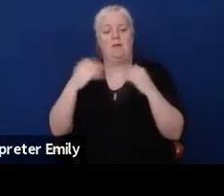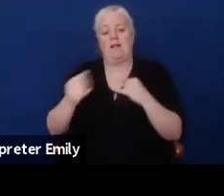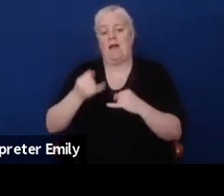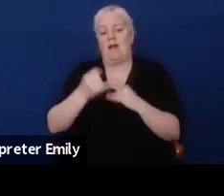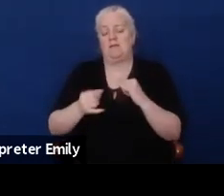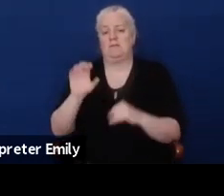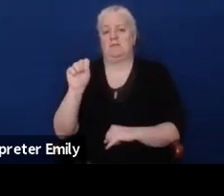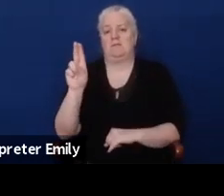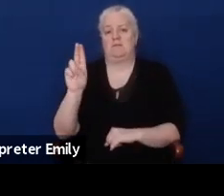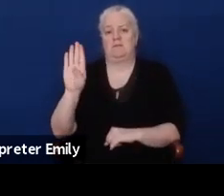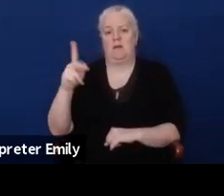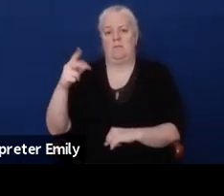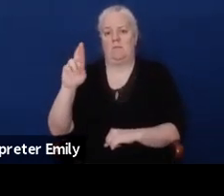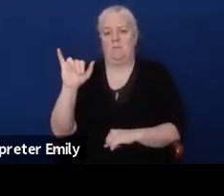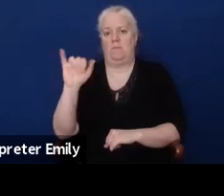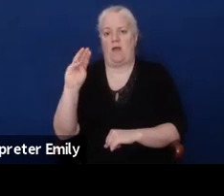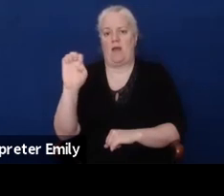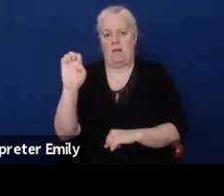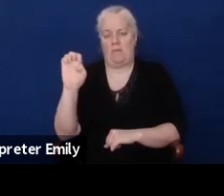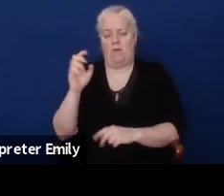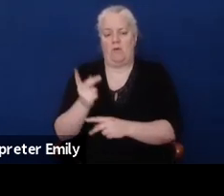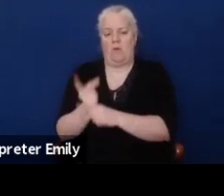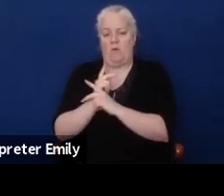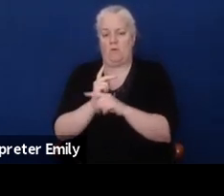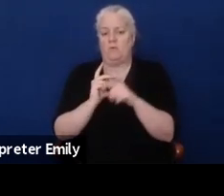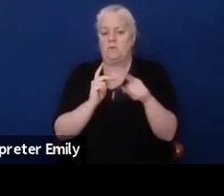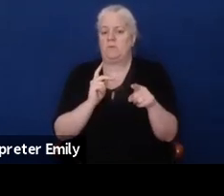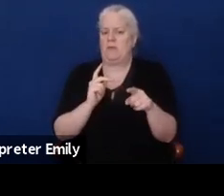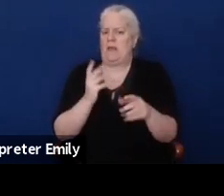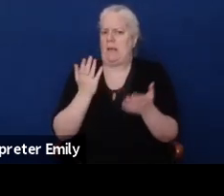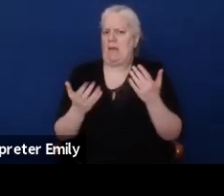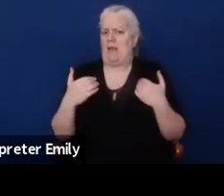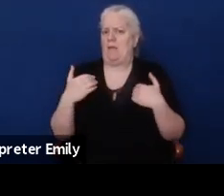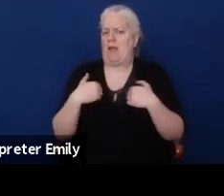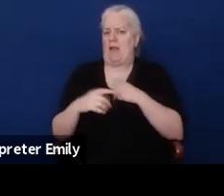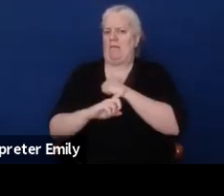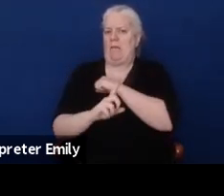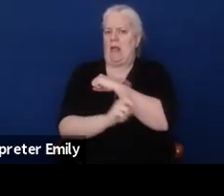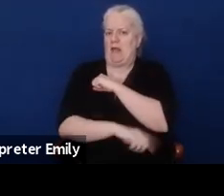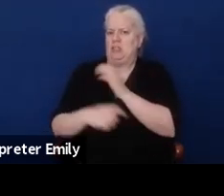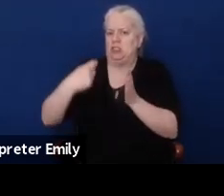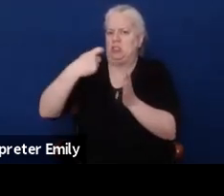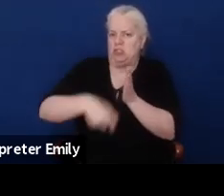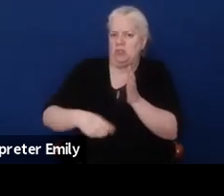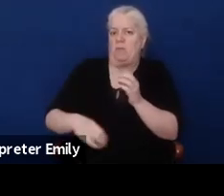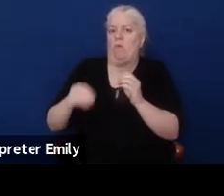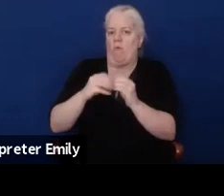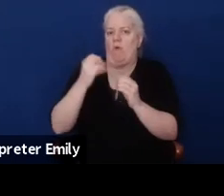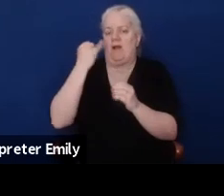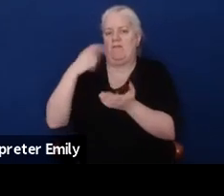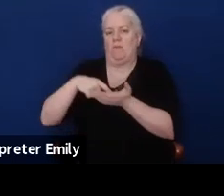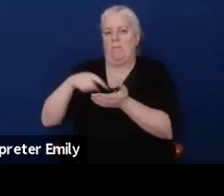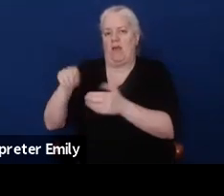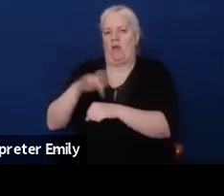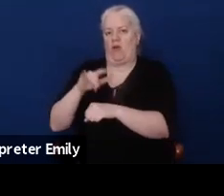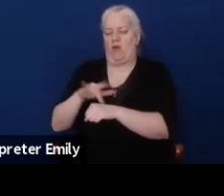but this one actually might contain like a prepayment penalty. And it happens in a situation that you want to buy a house,